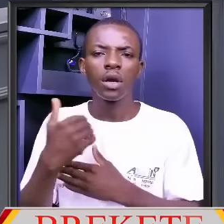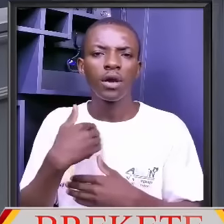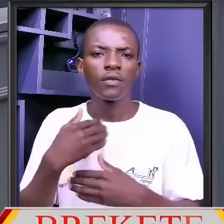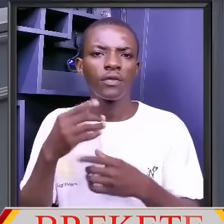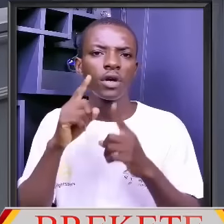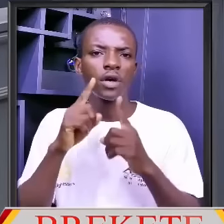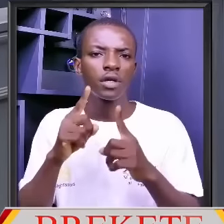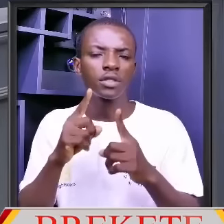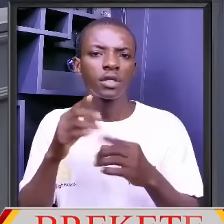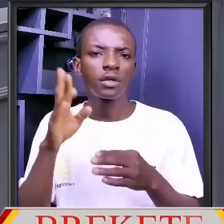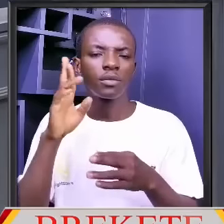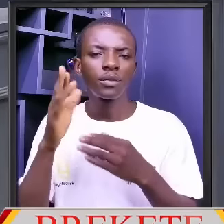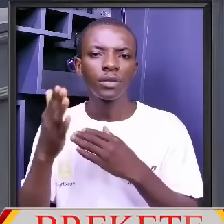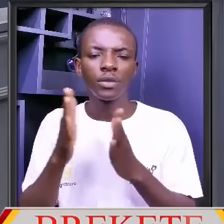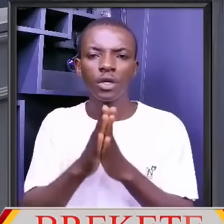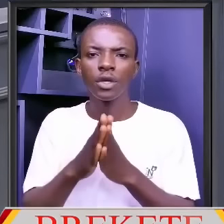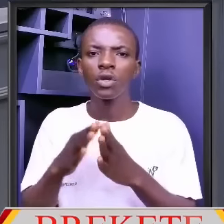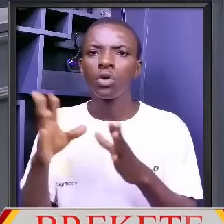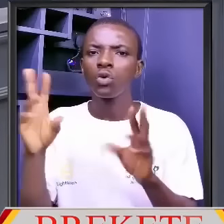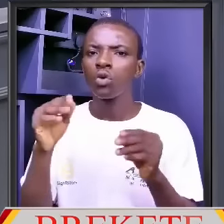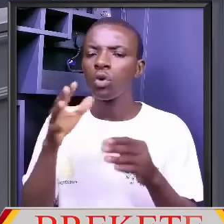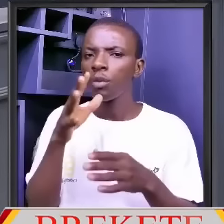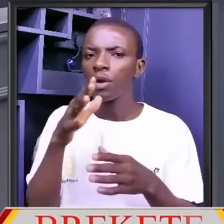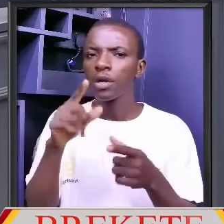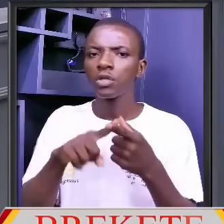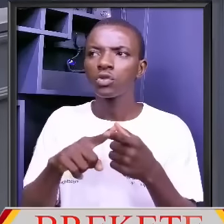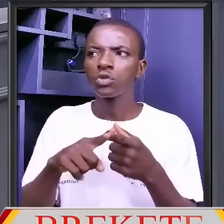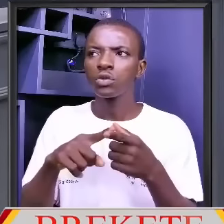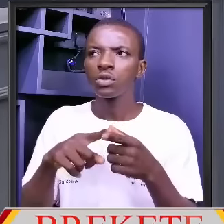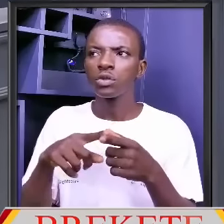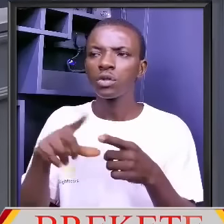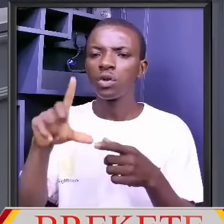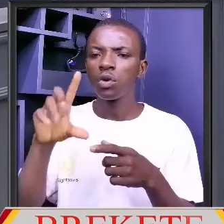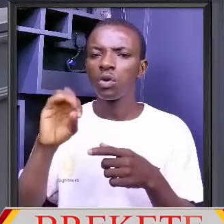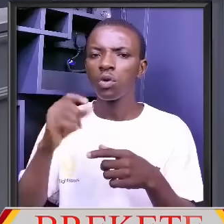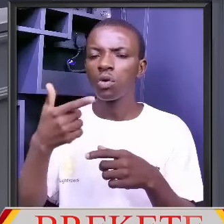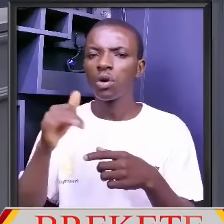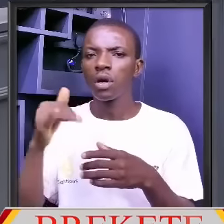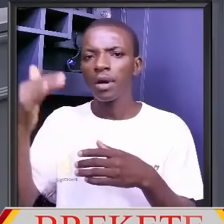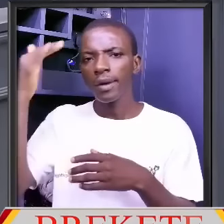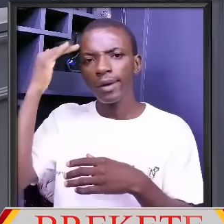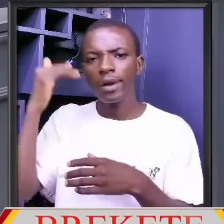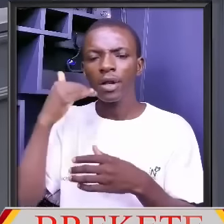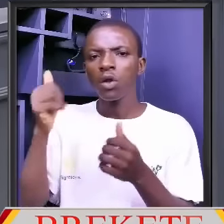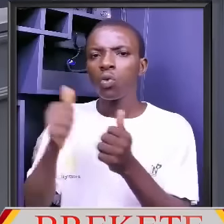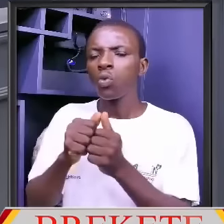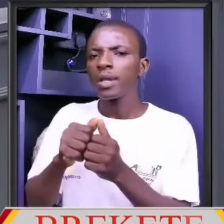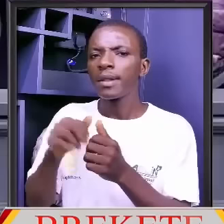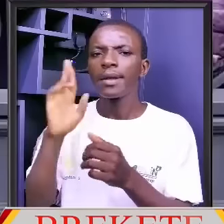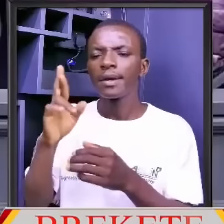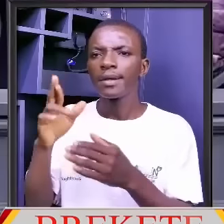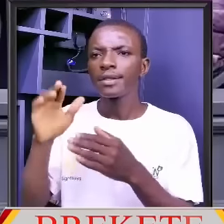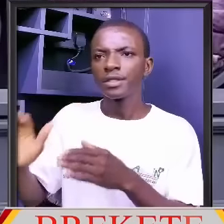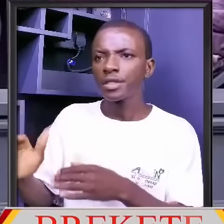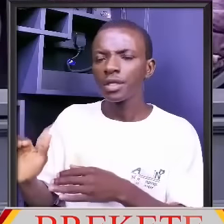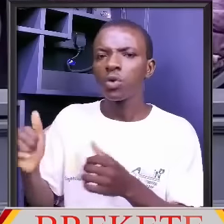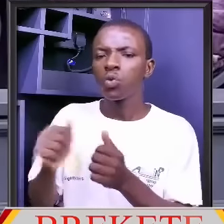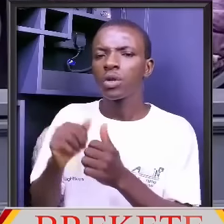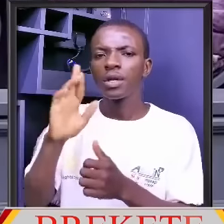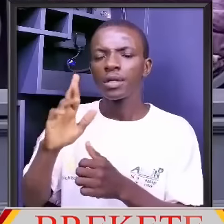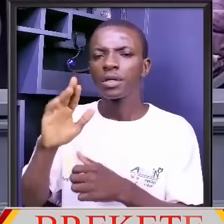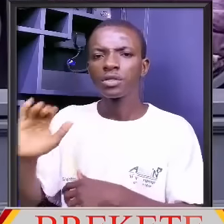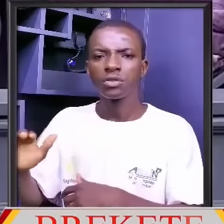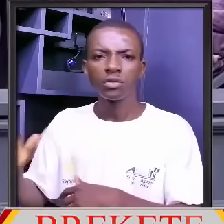No mother is happy to be at loggerhead with her child, with her